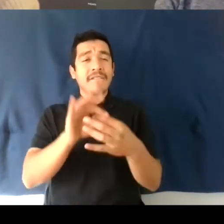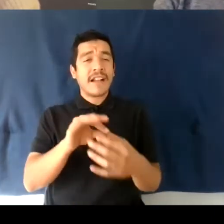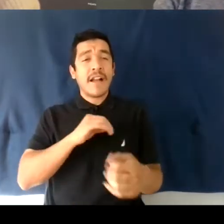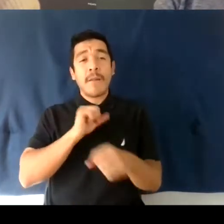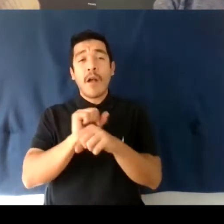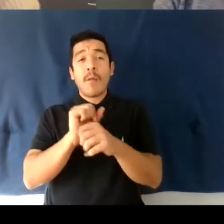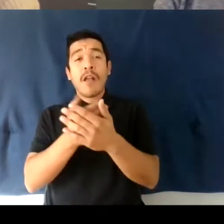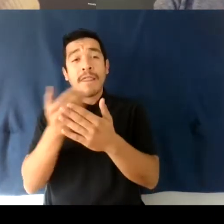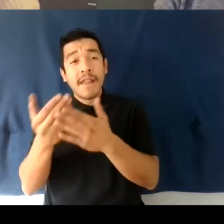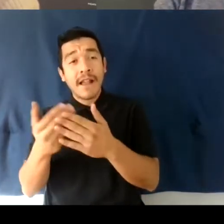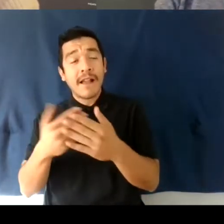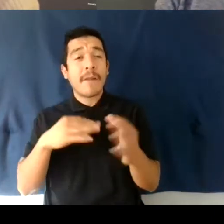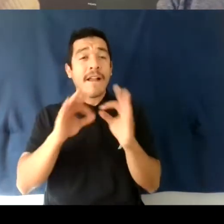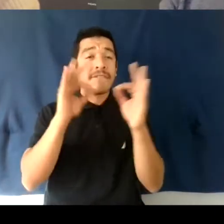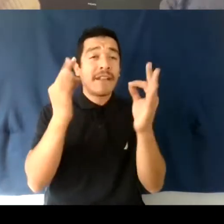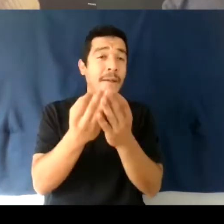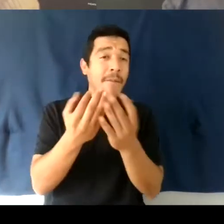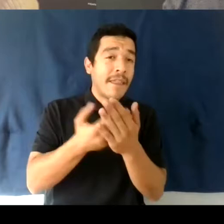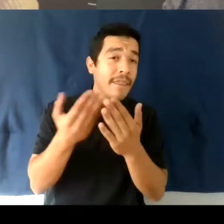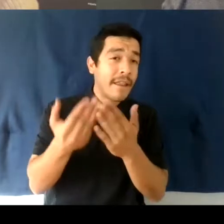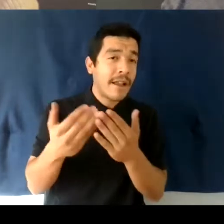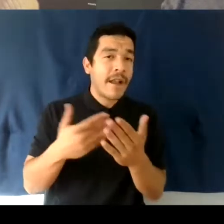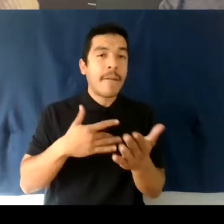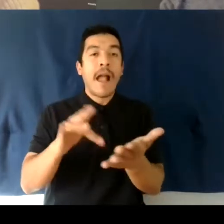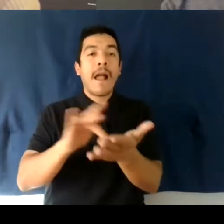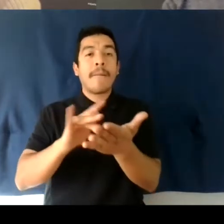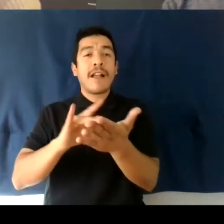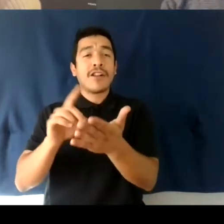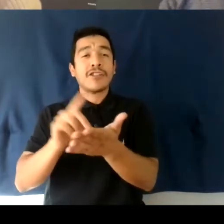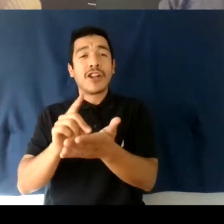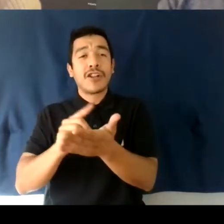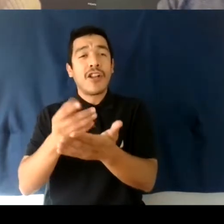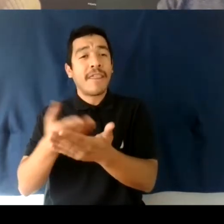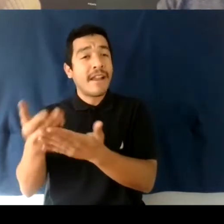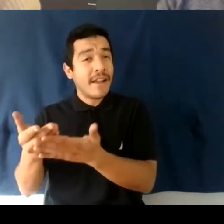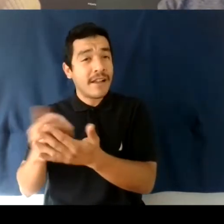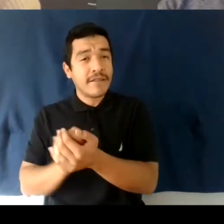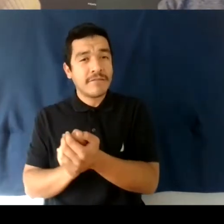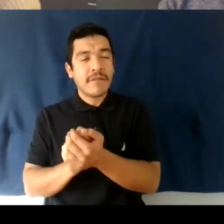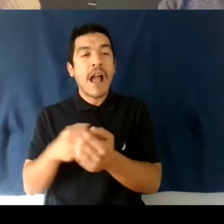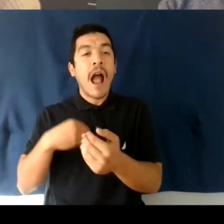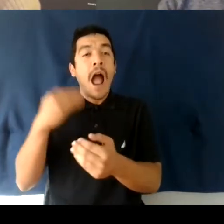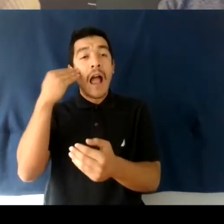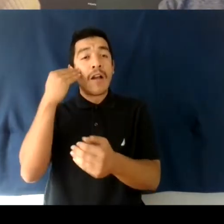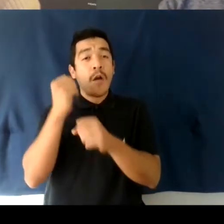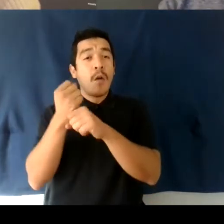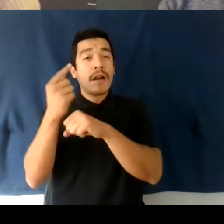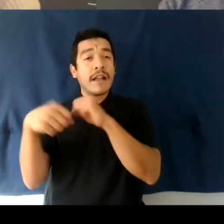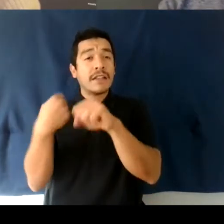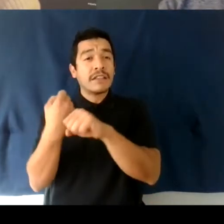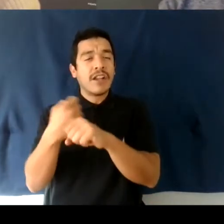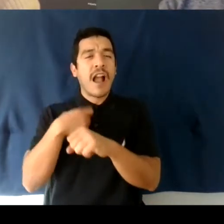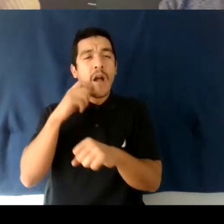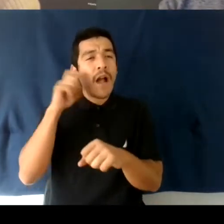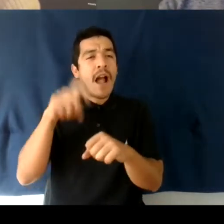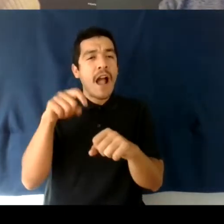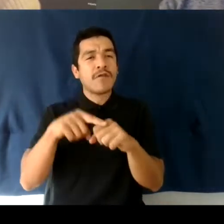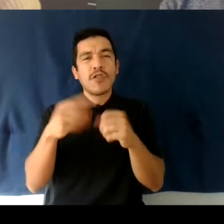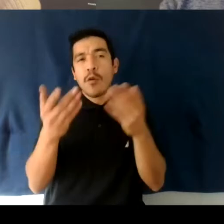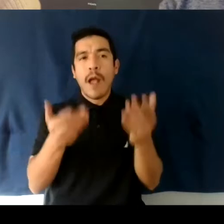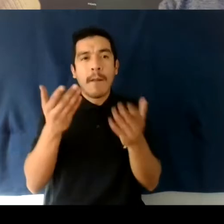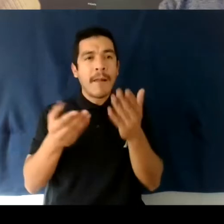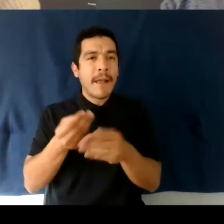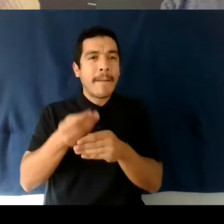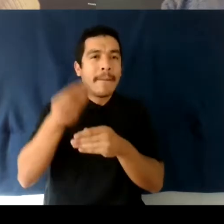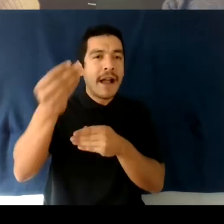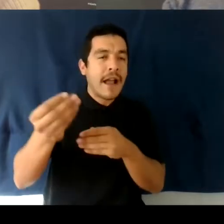my family things, medical doctor things. Like I know in this upcoming year, I'm going to have to probably start